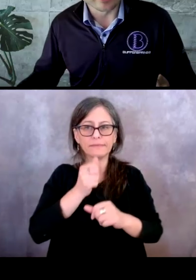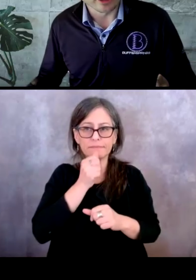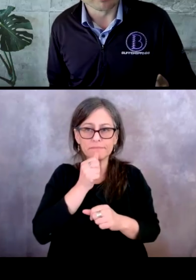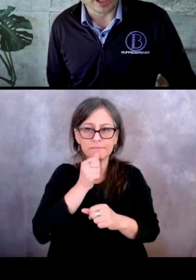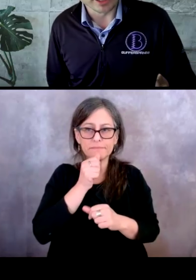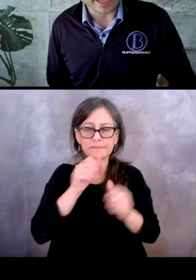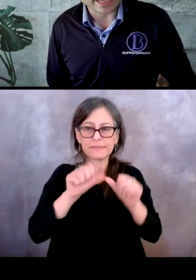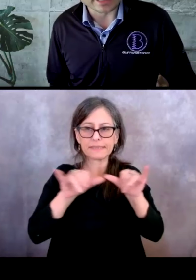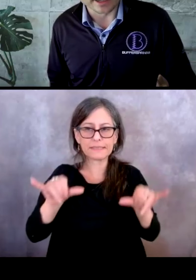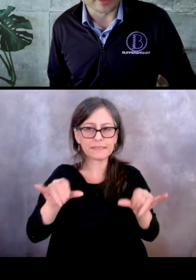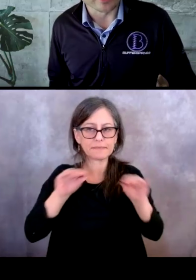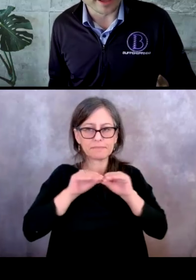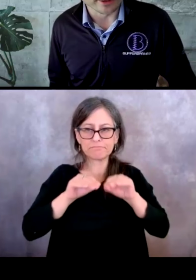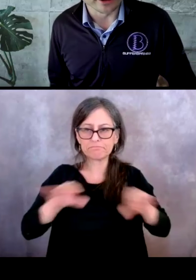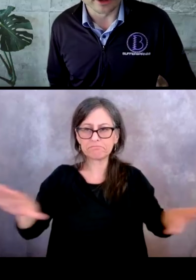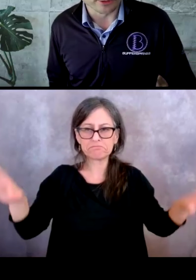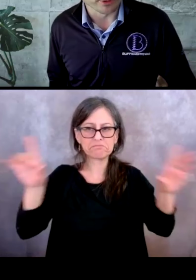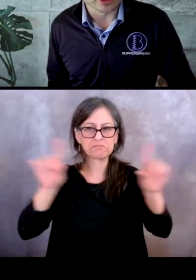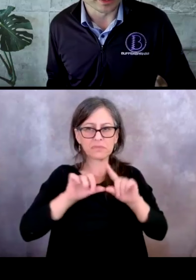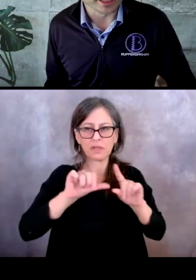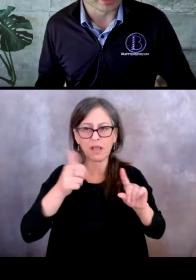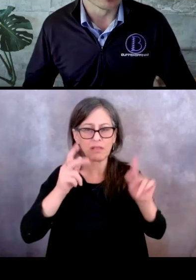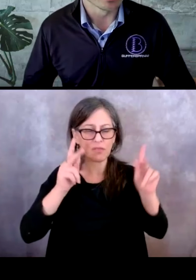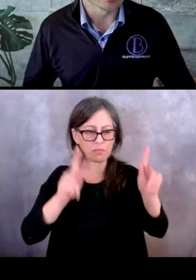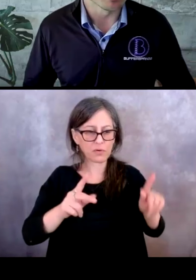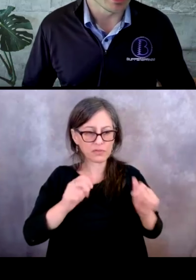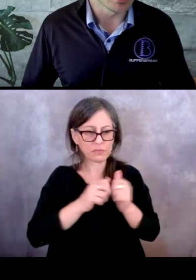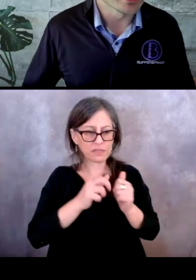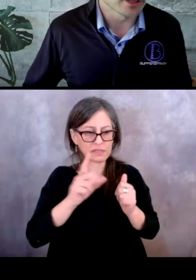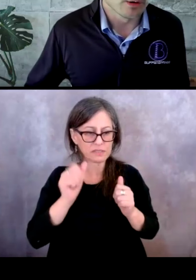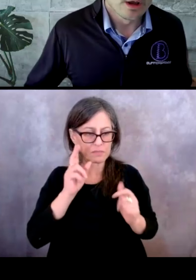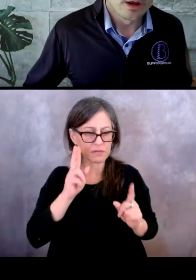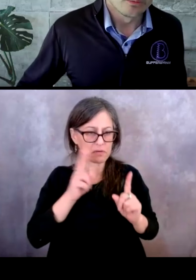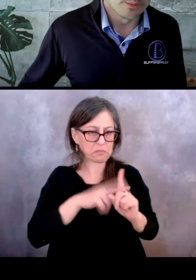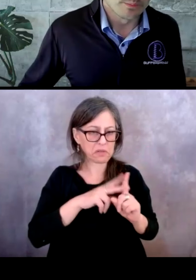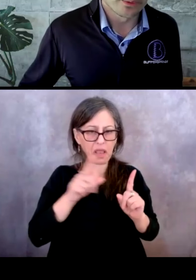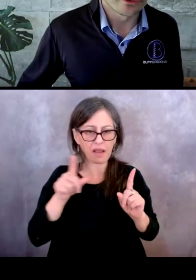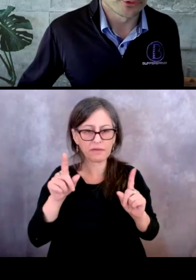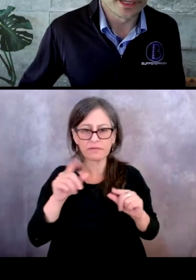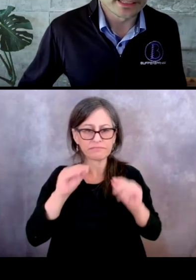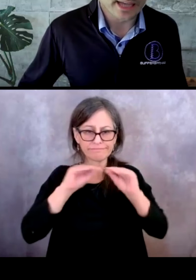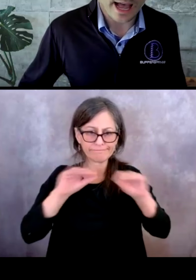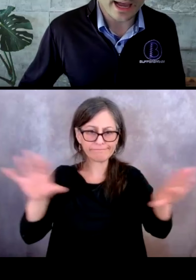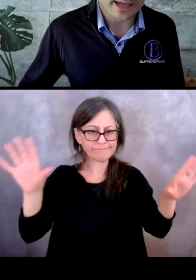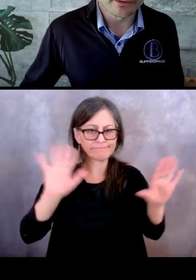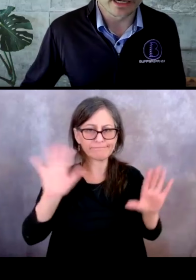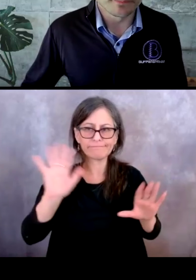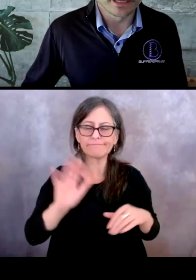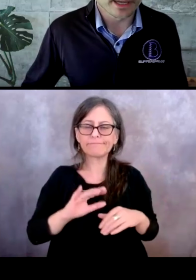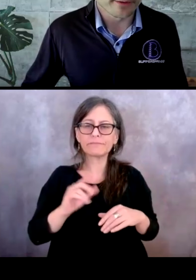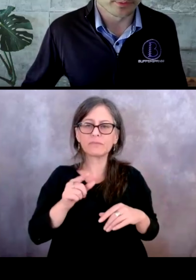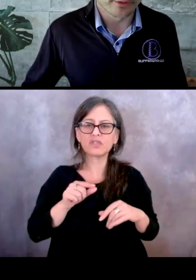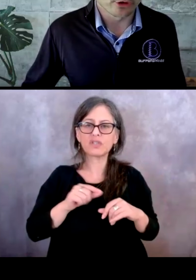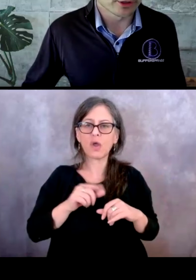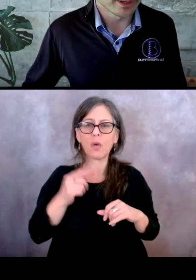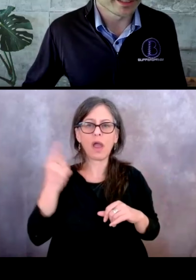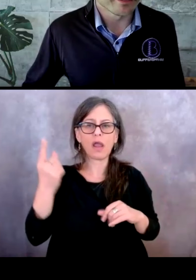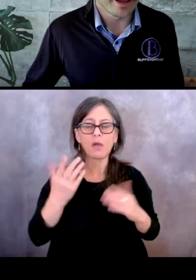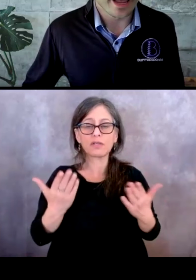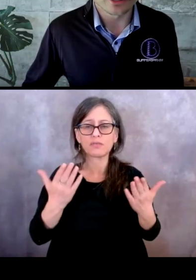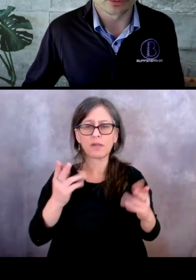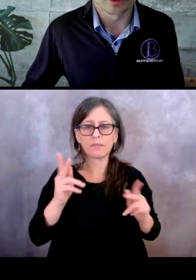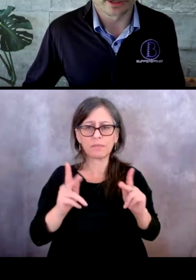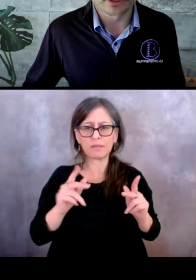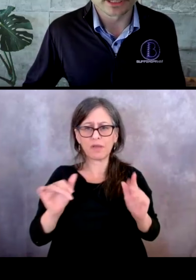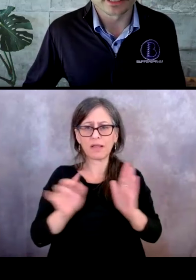not going out on broadcast that another veteran or another person with disabilities applied. So when we're going through this, I highly recommend to everyone on the call to